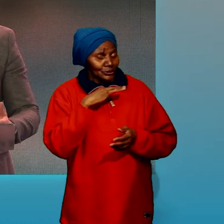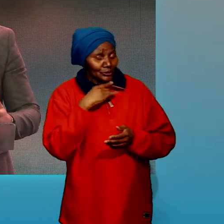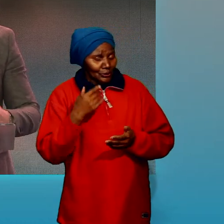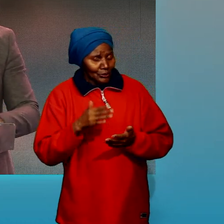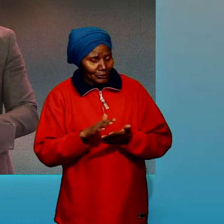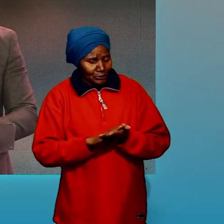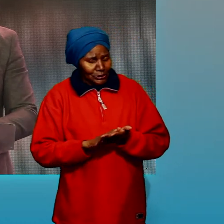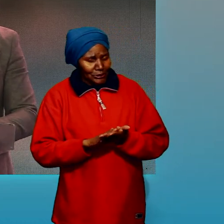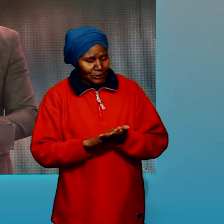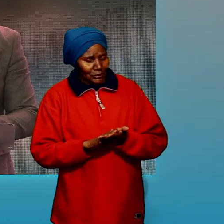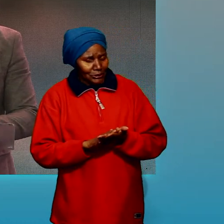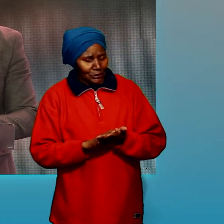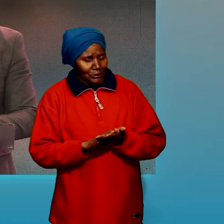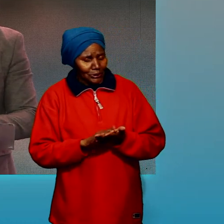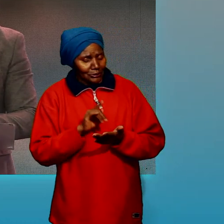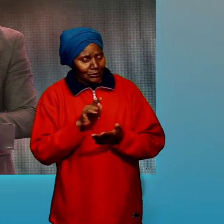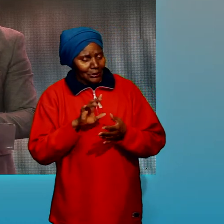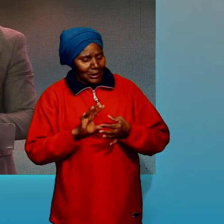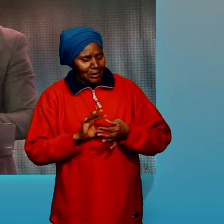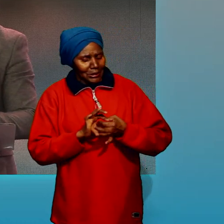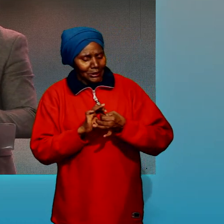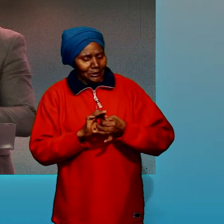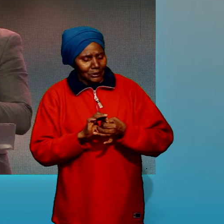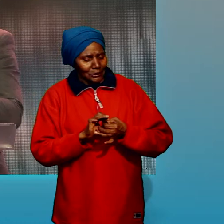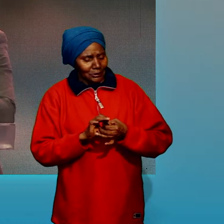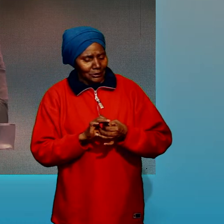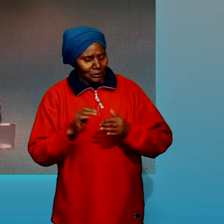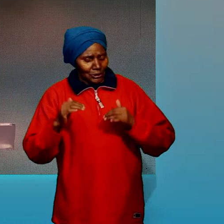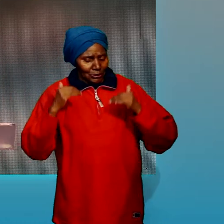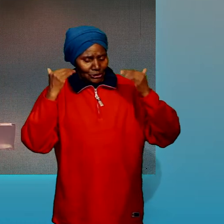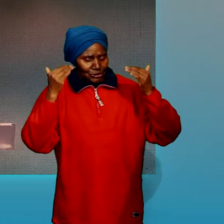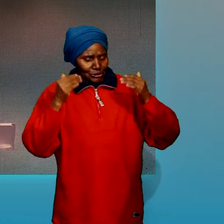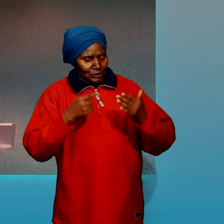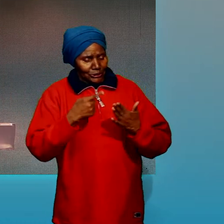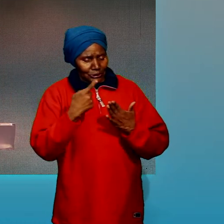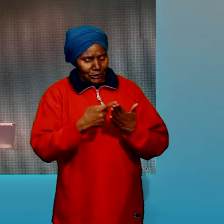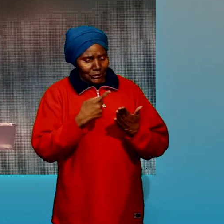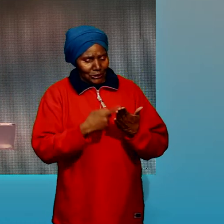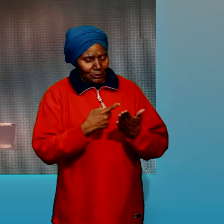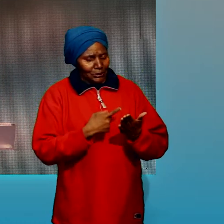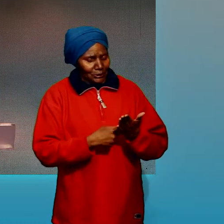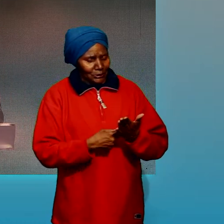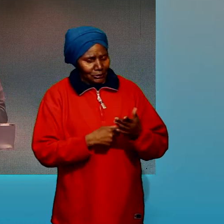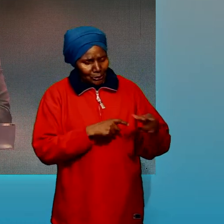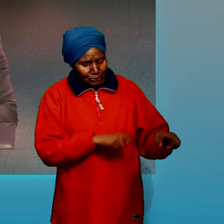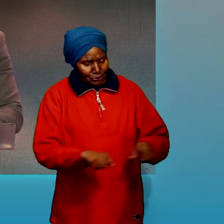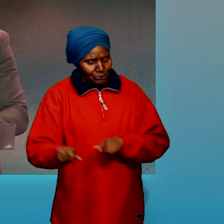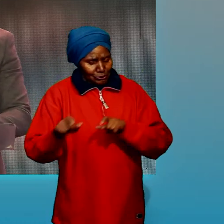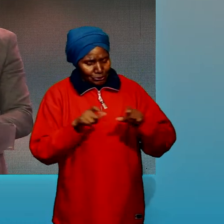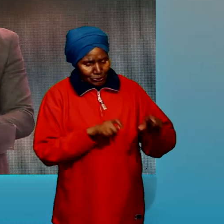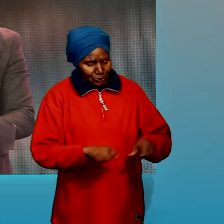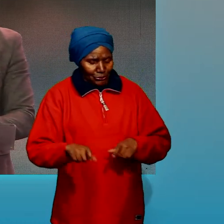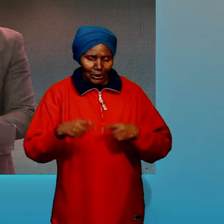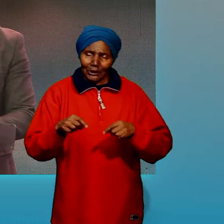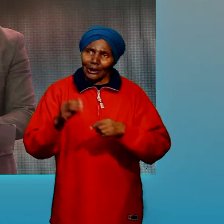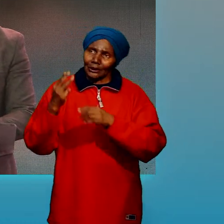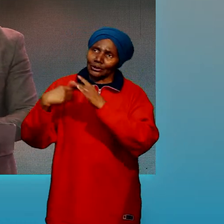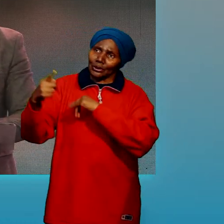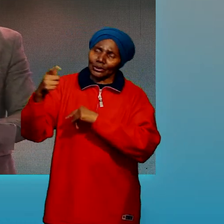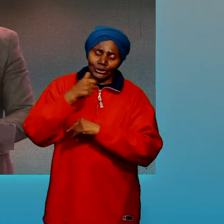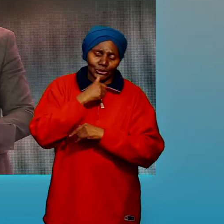a direct result of maturity, discipline, and an ongoing willingness to be used by